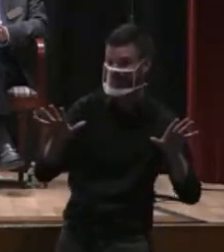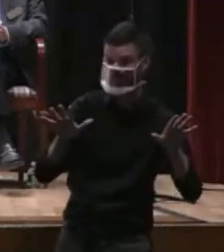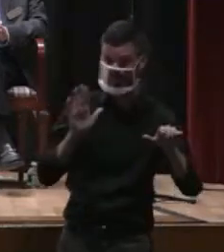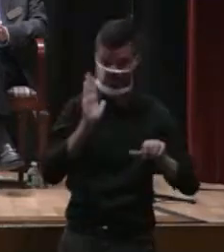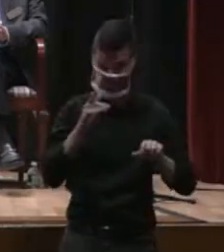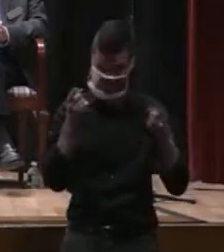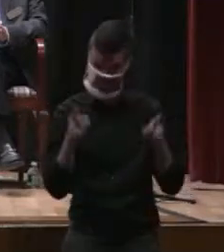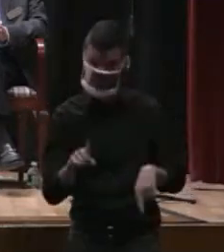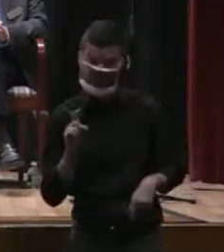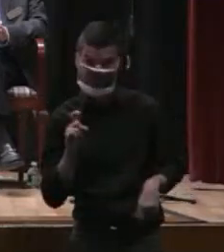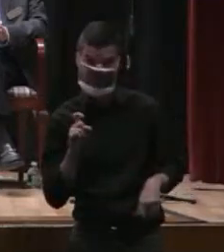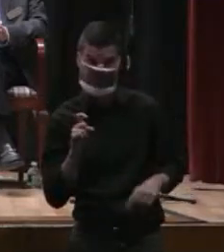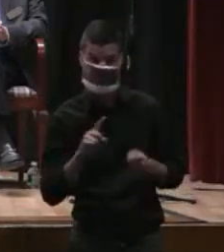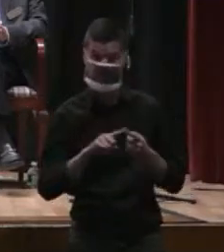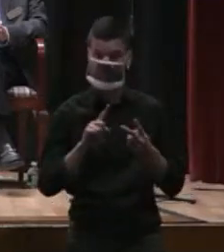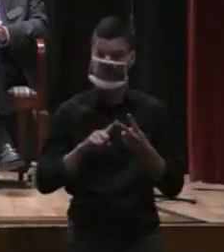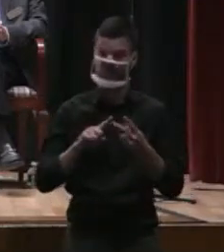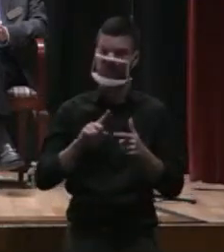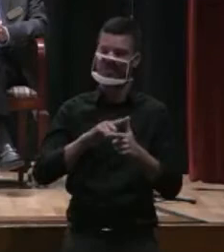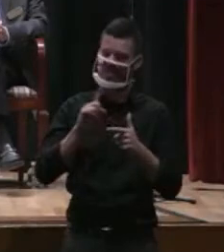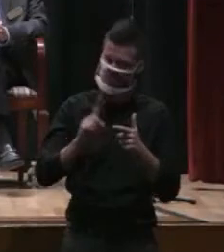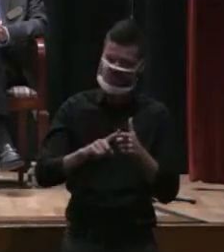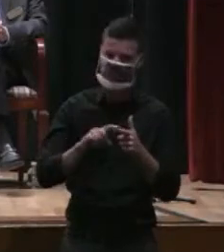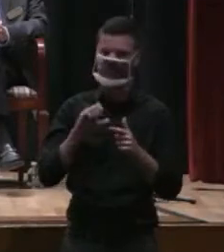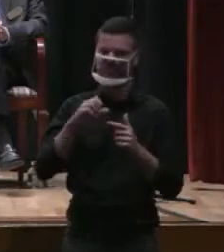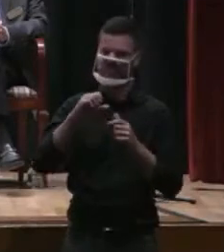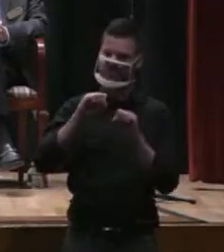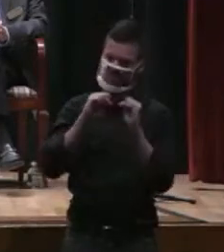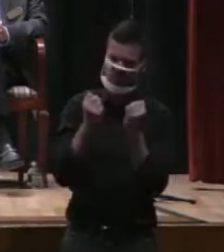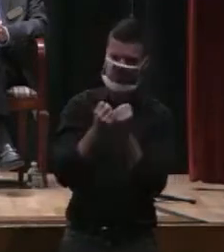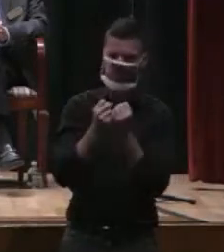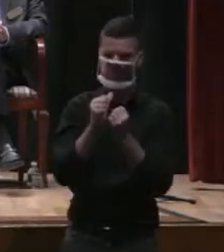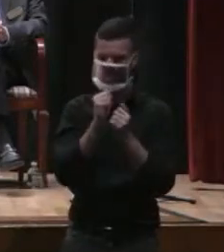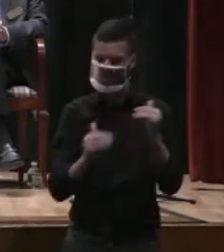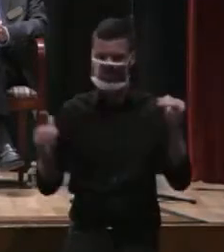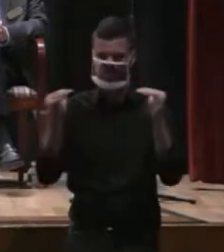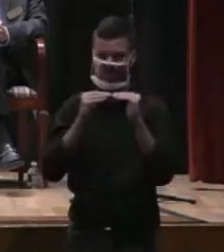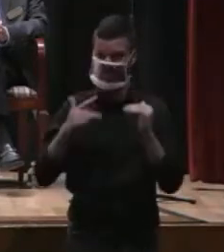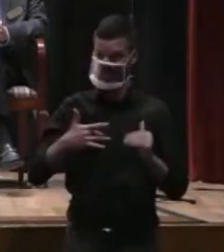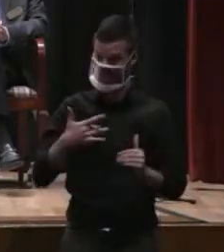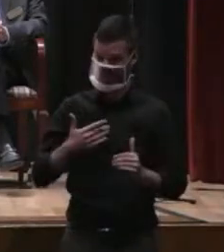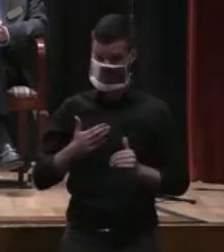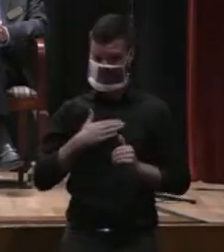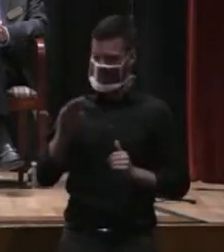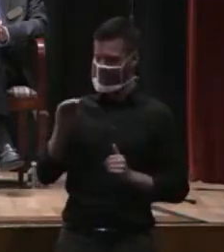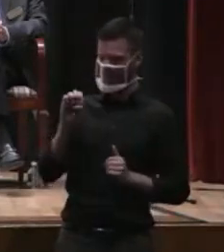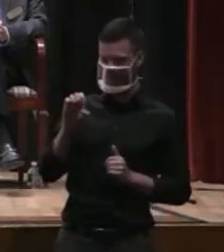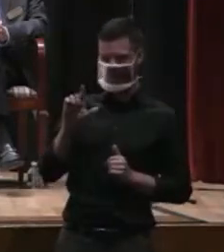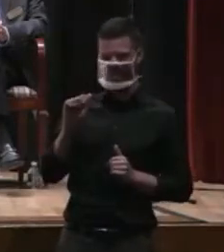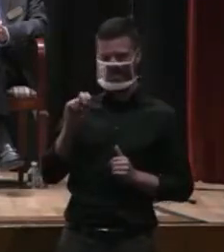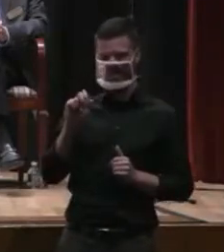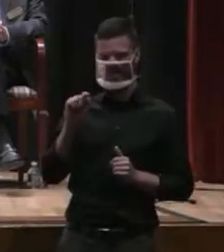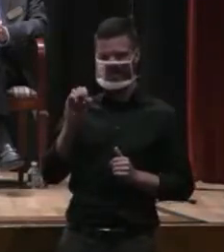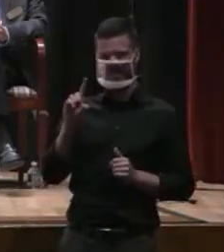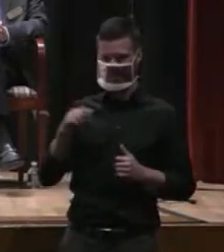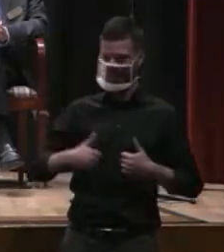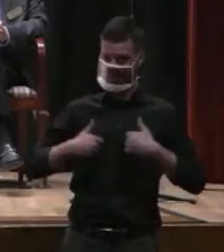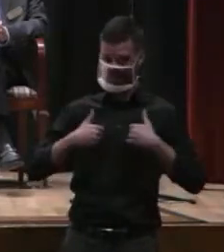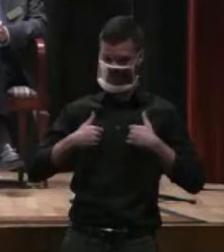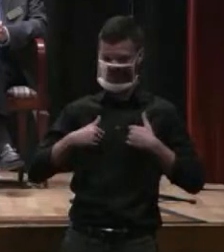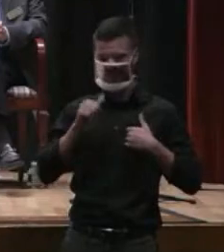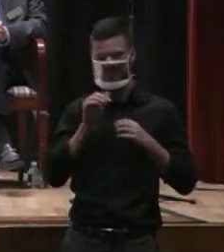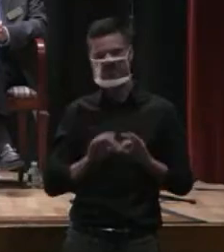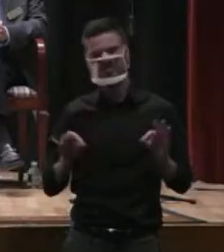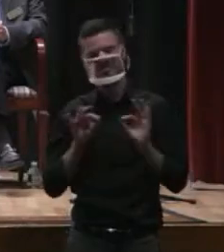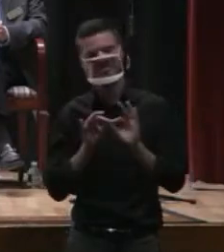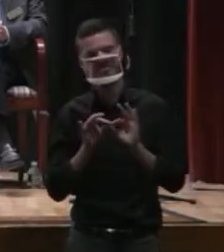Then there was disturbing social injustice that attempted to make me feel like my melanated life did not matter. My